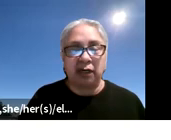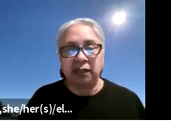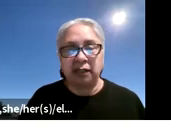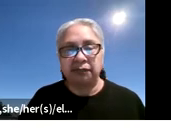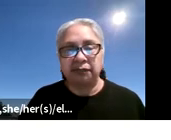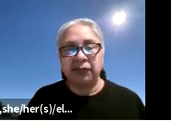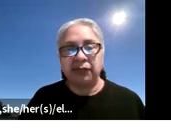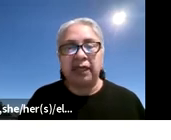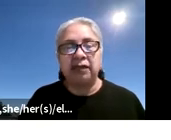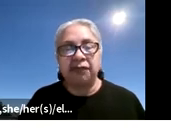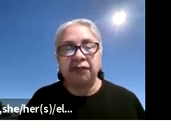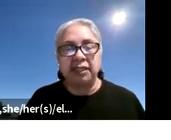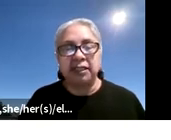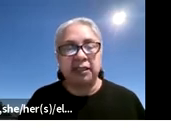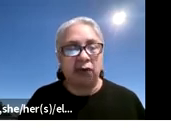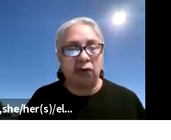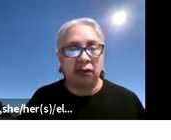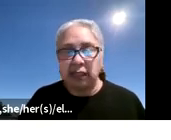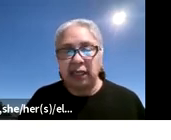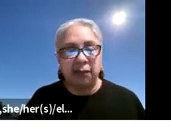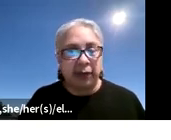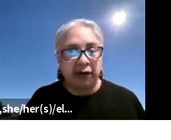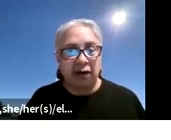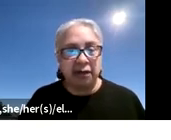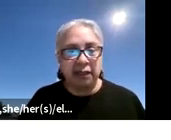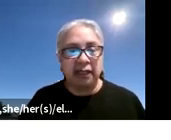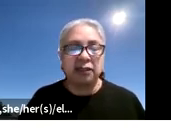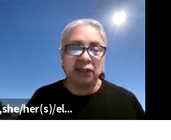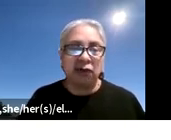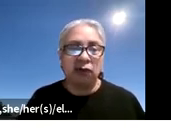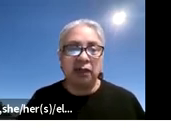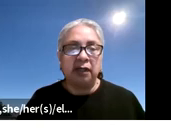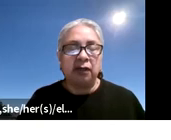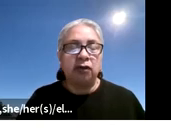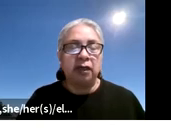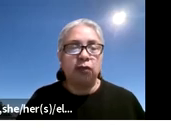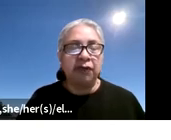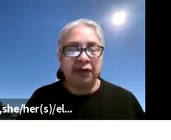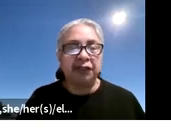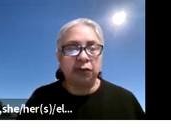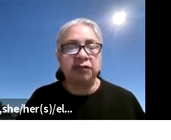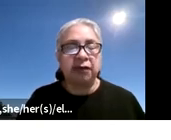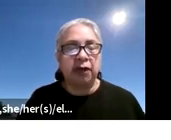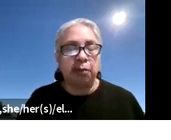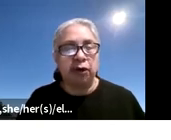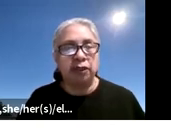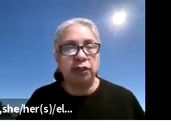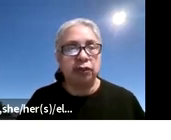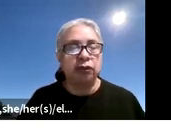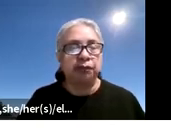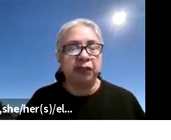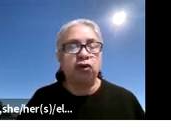my work and it feeds my soul and my heart. And so we